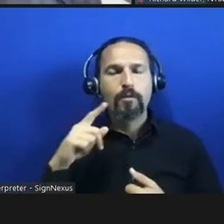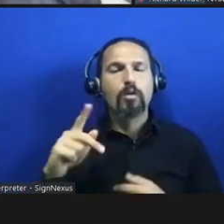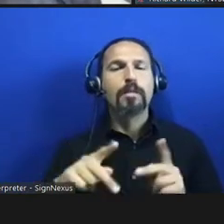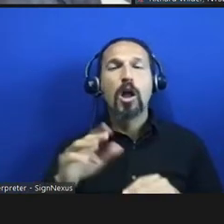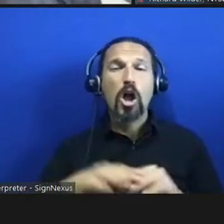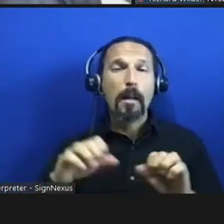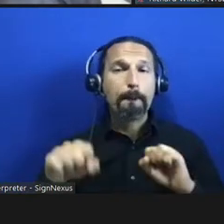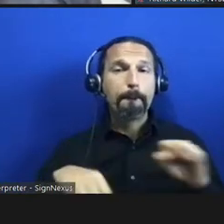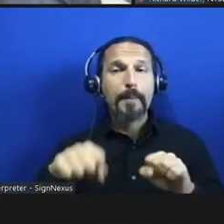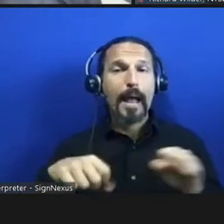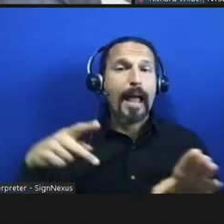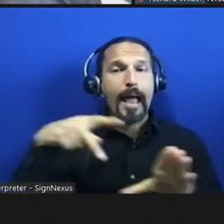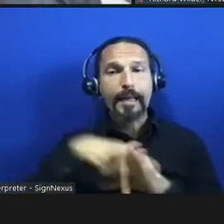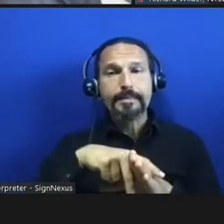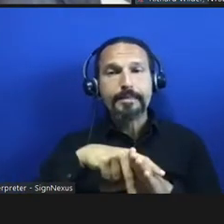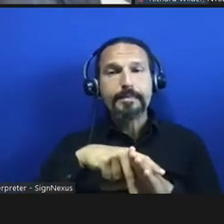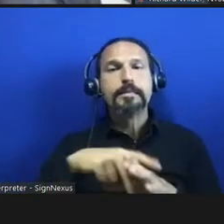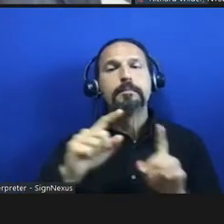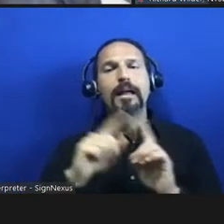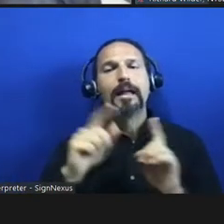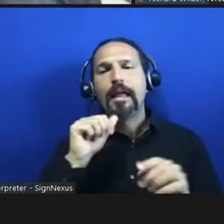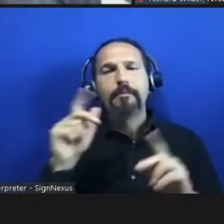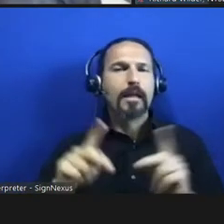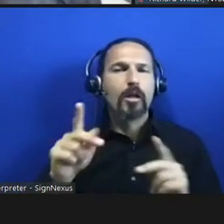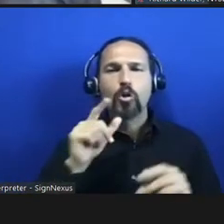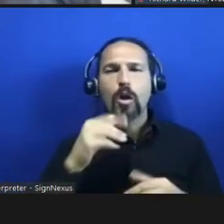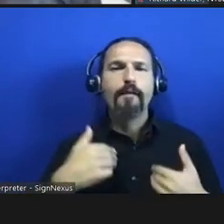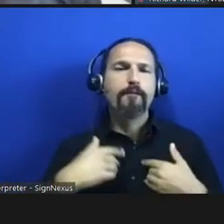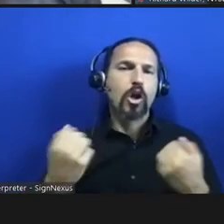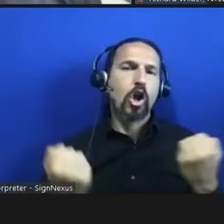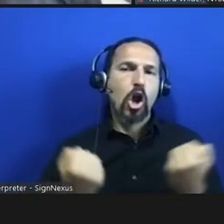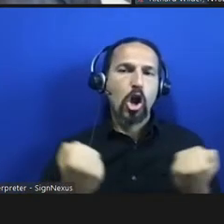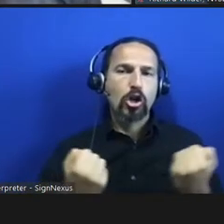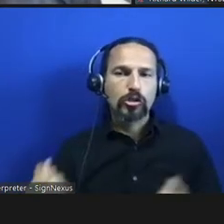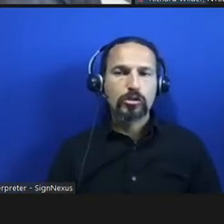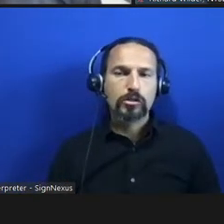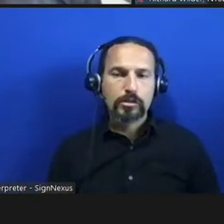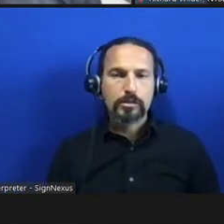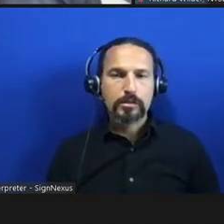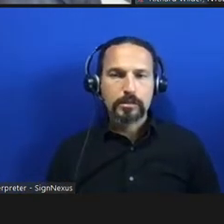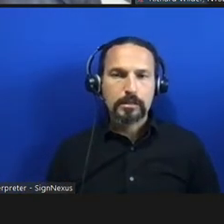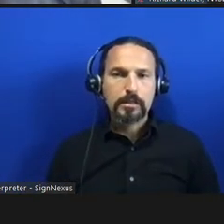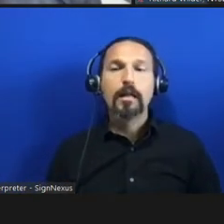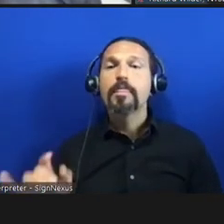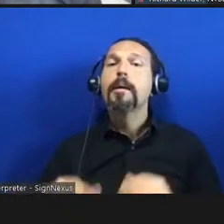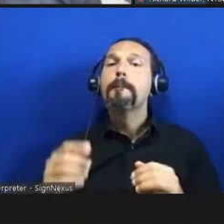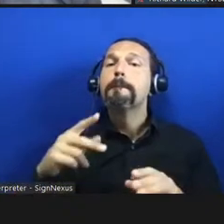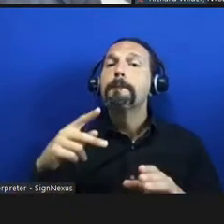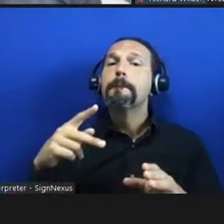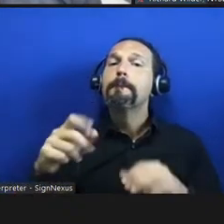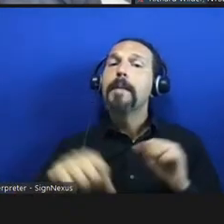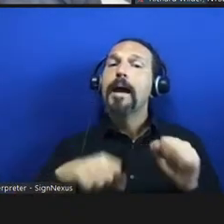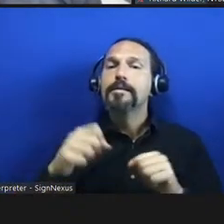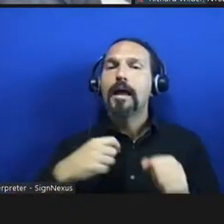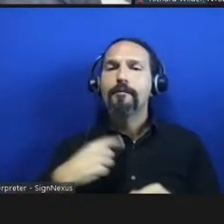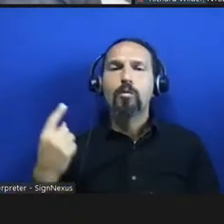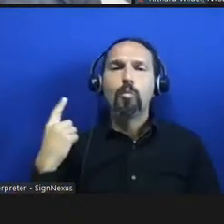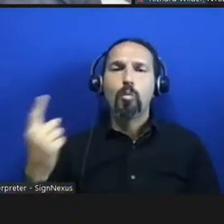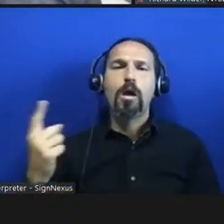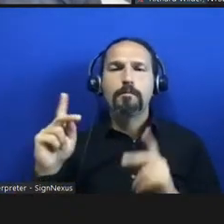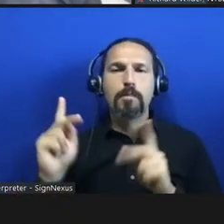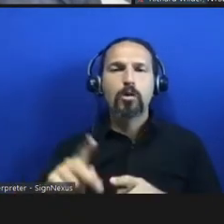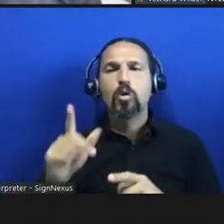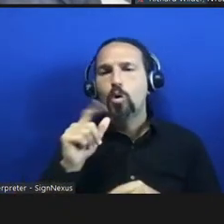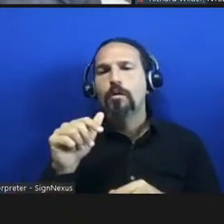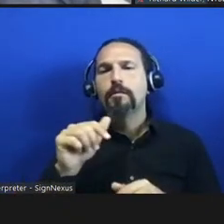on bikes apparently are human beings but not people who need cars bicycles have room for one person and the people